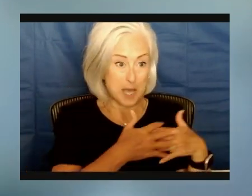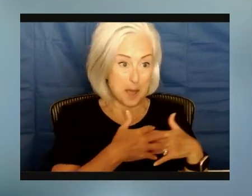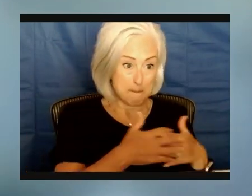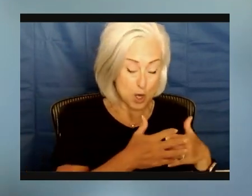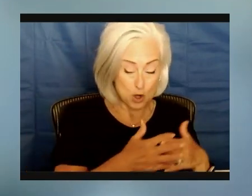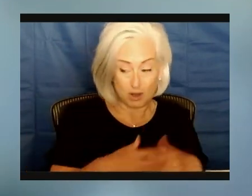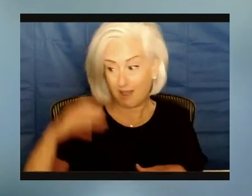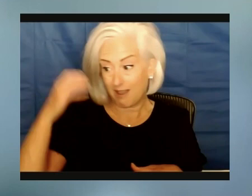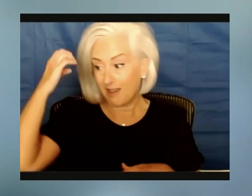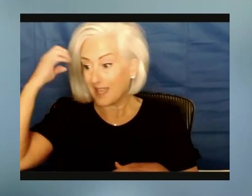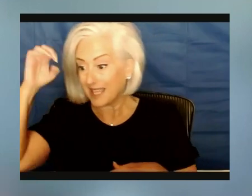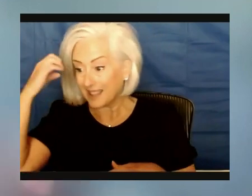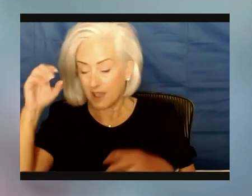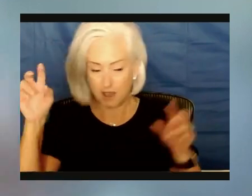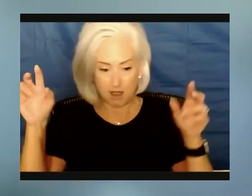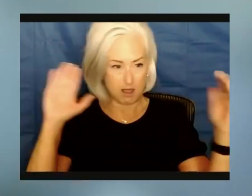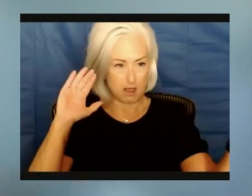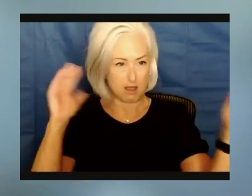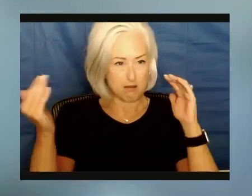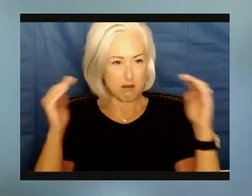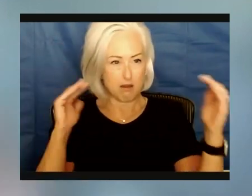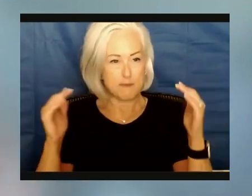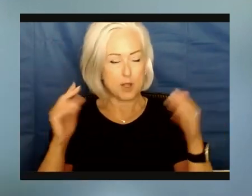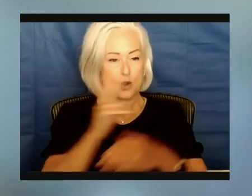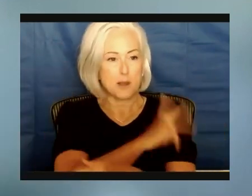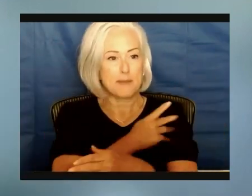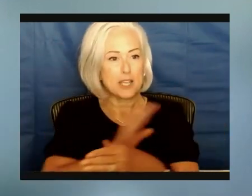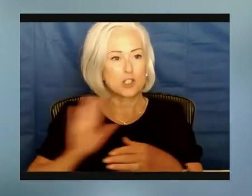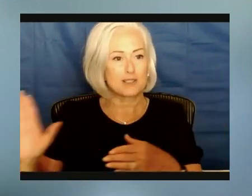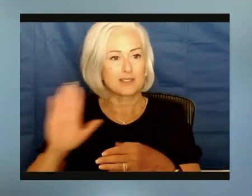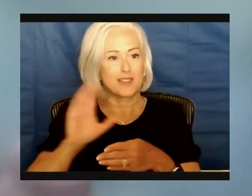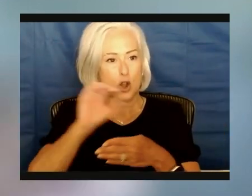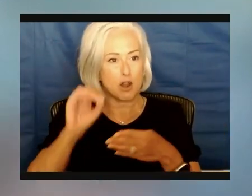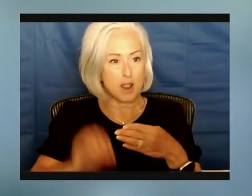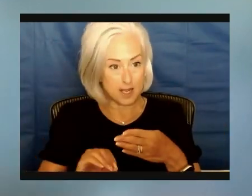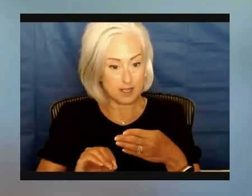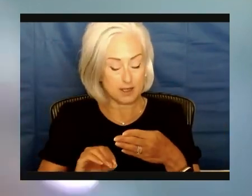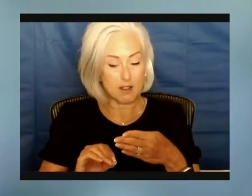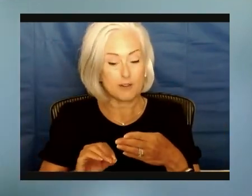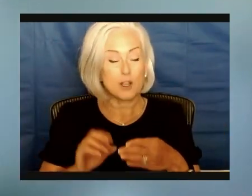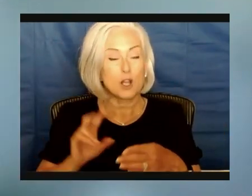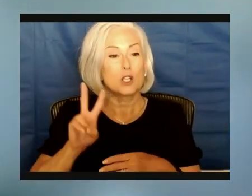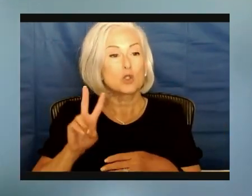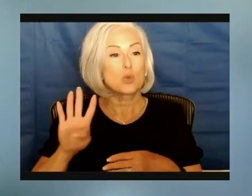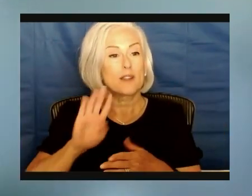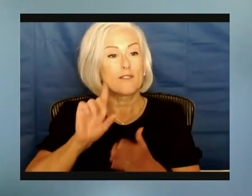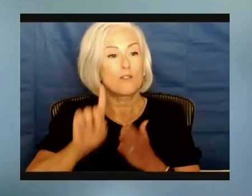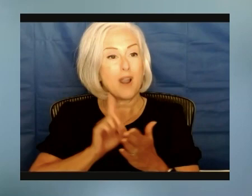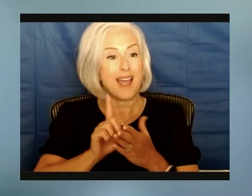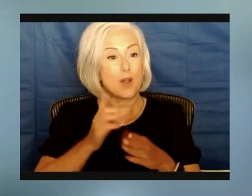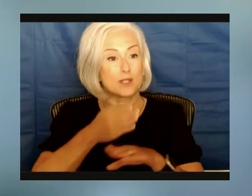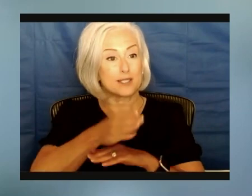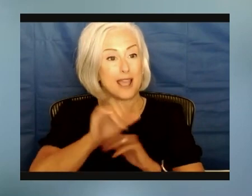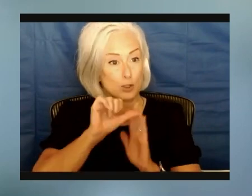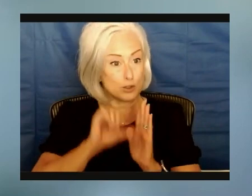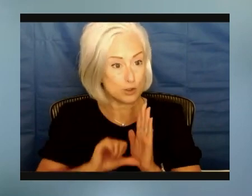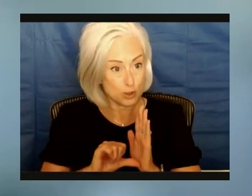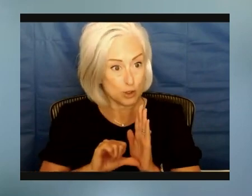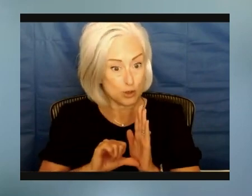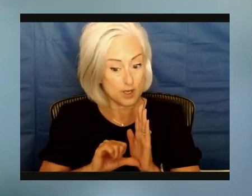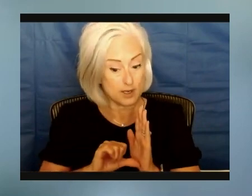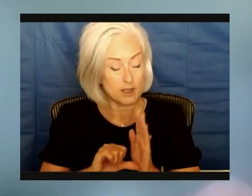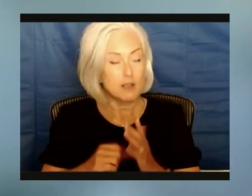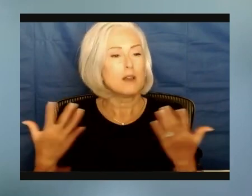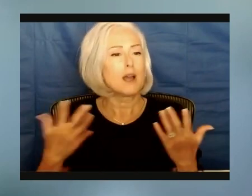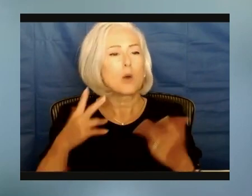comparing patient outcomes, specifically at 24-hour pain ratings, as well as the types of medications that are being used. And